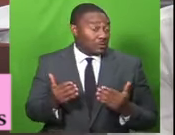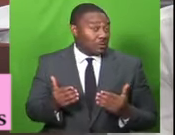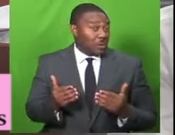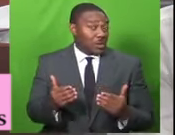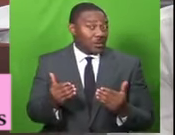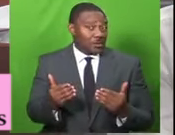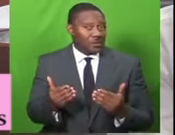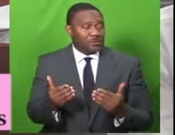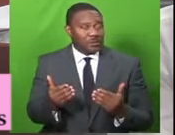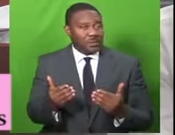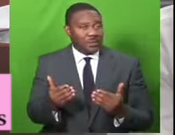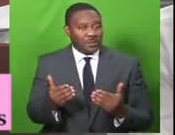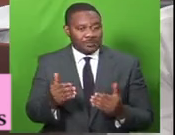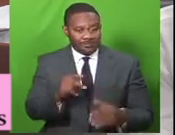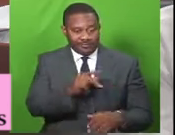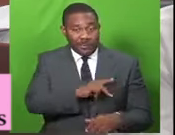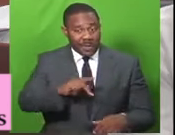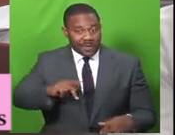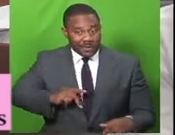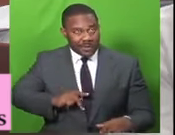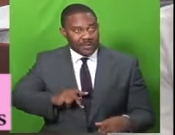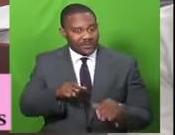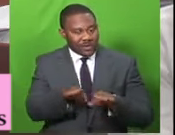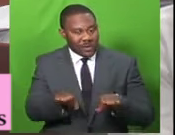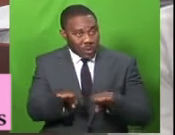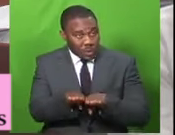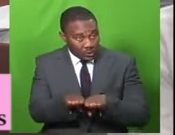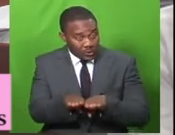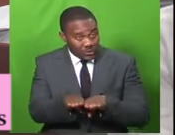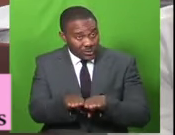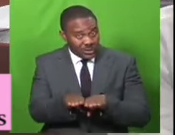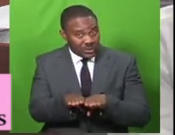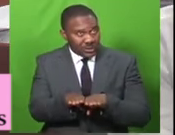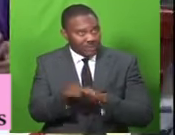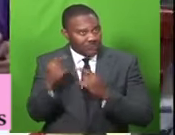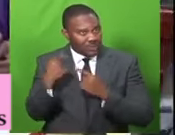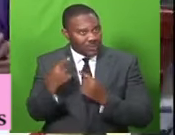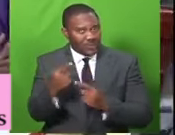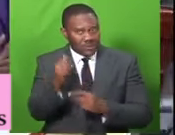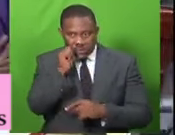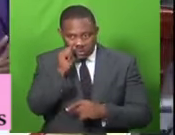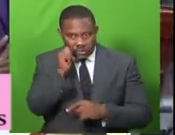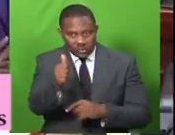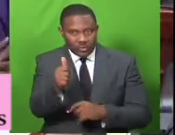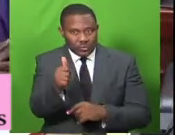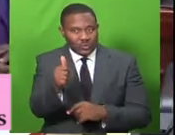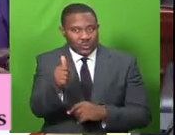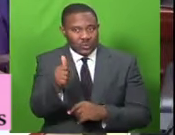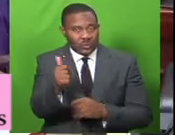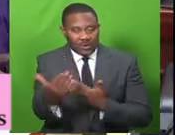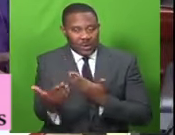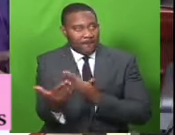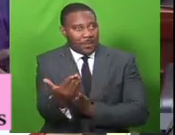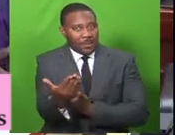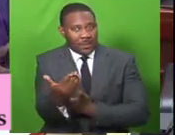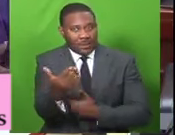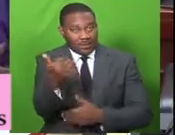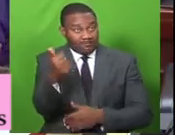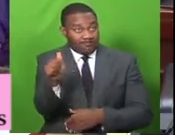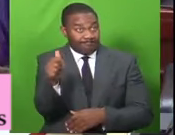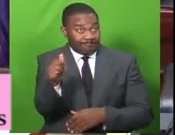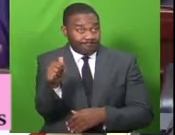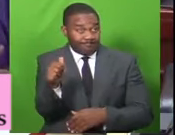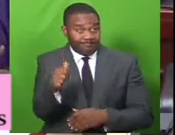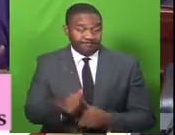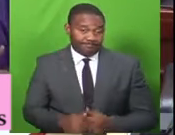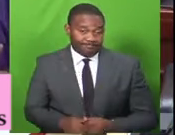move that this House stands adjourned until tomorrow at 10 o'clock